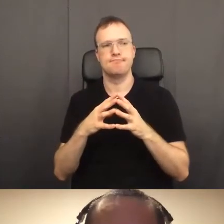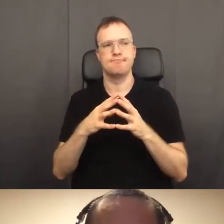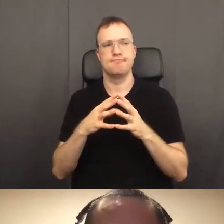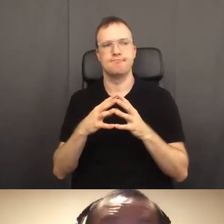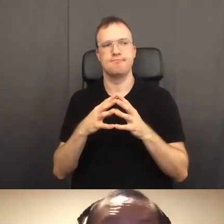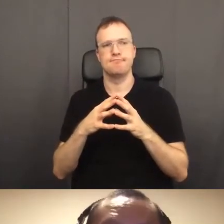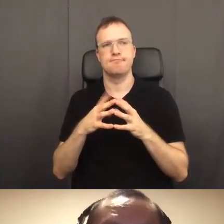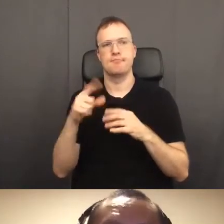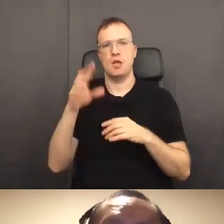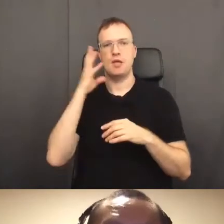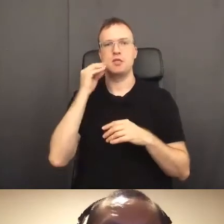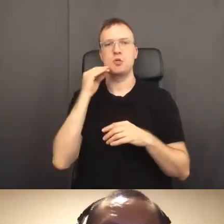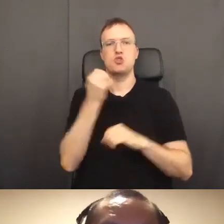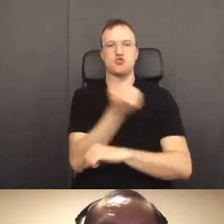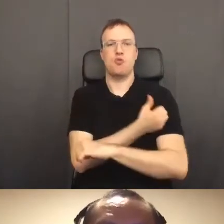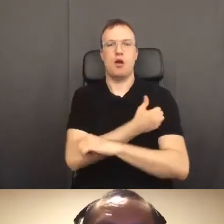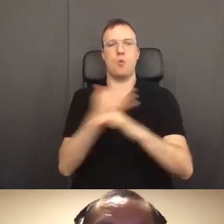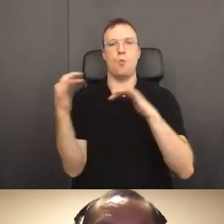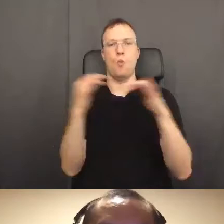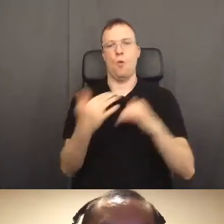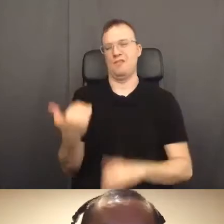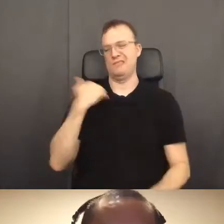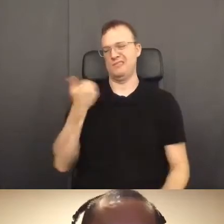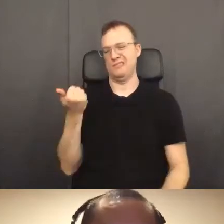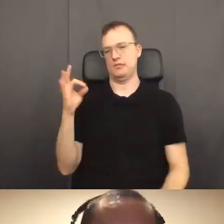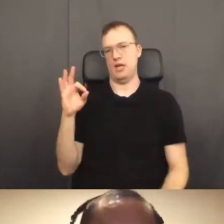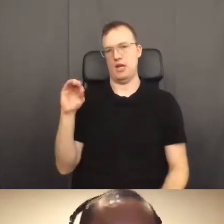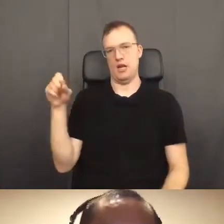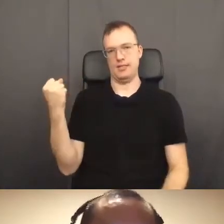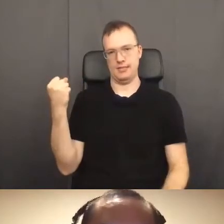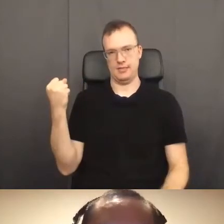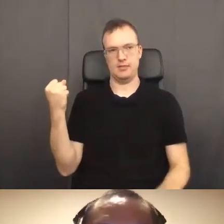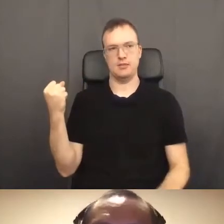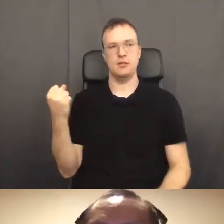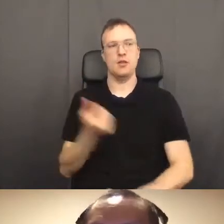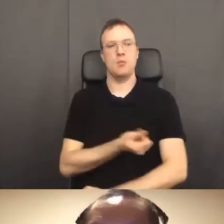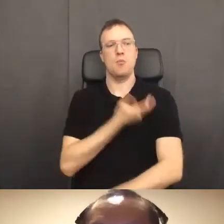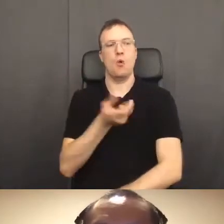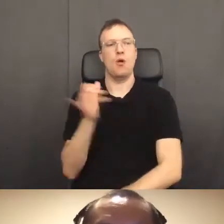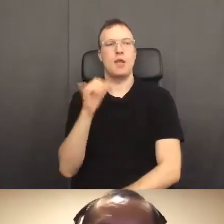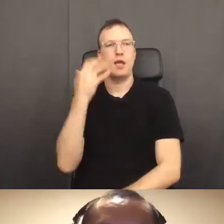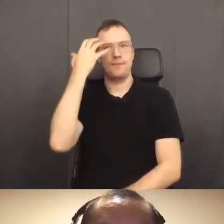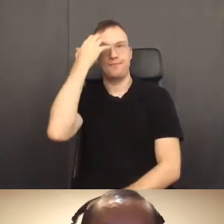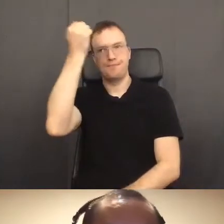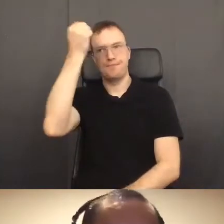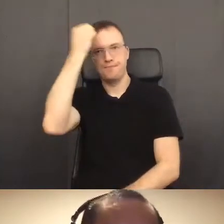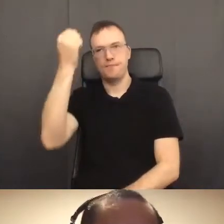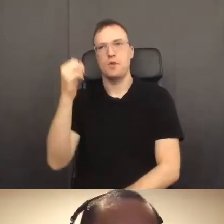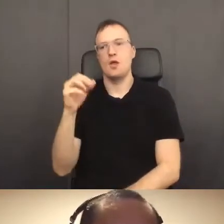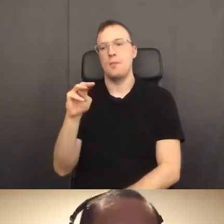experienced the drug war in the 90s. So the poems are like a memoir.